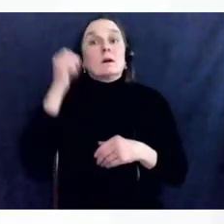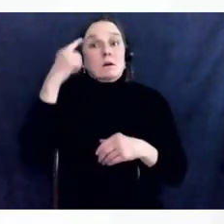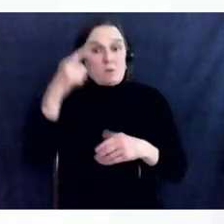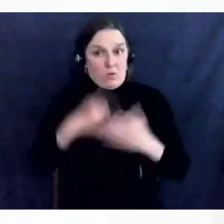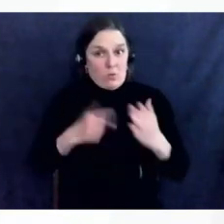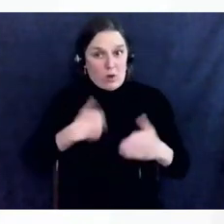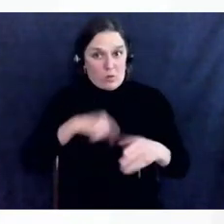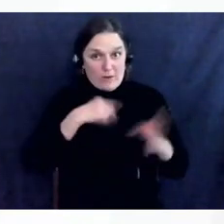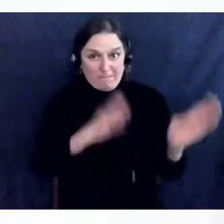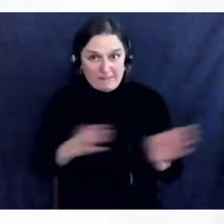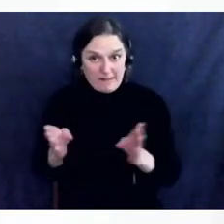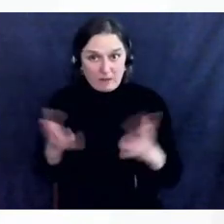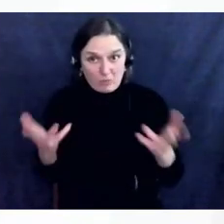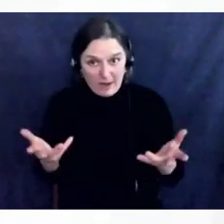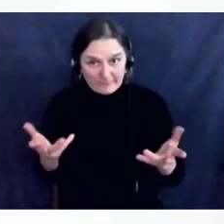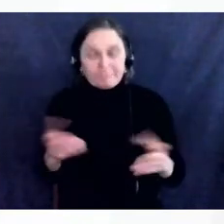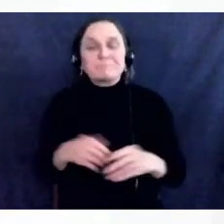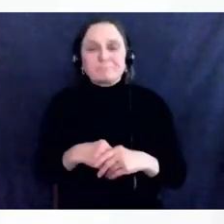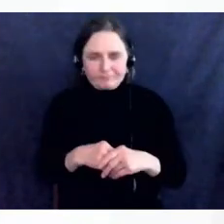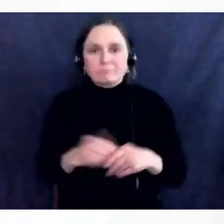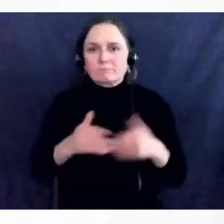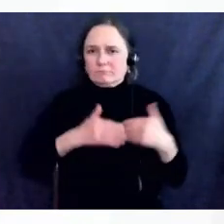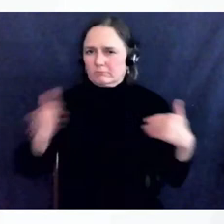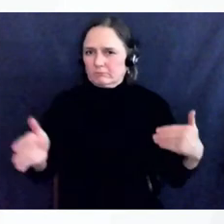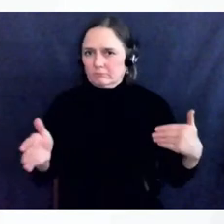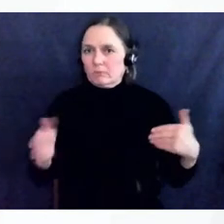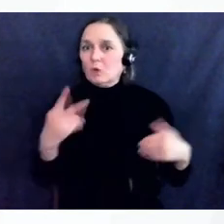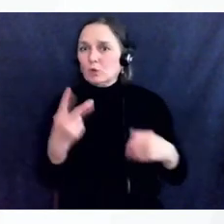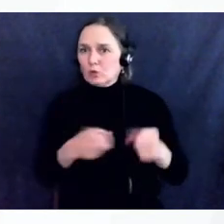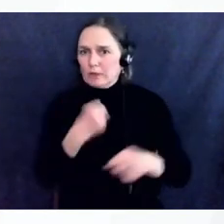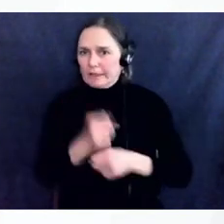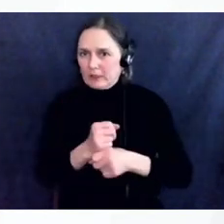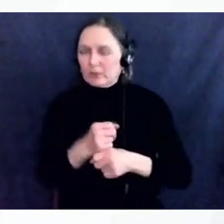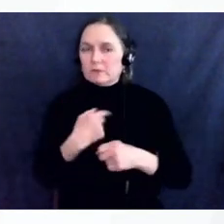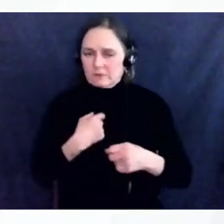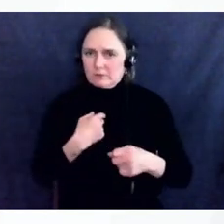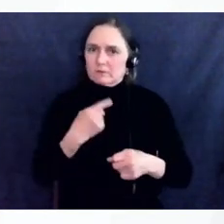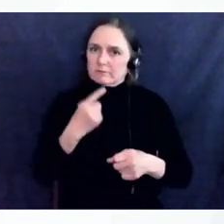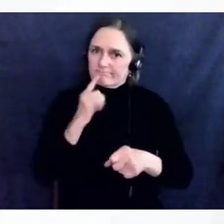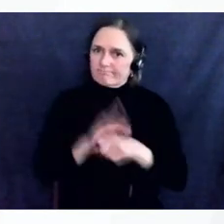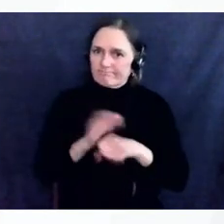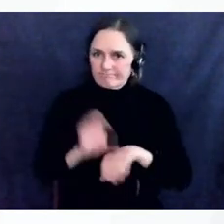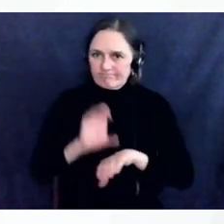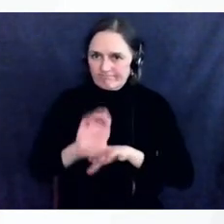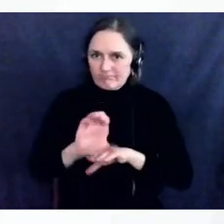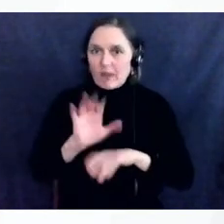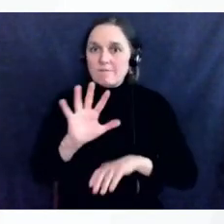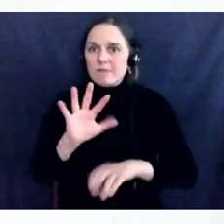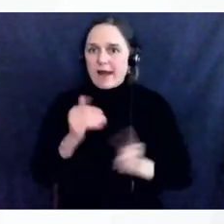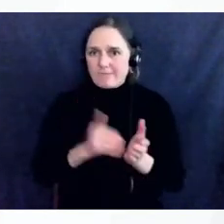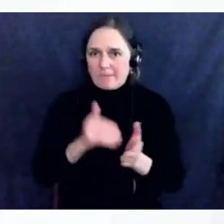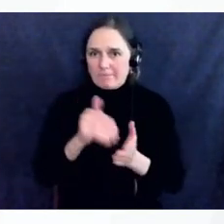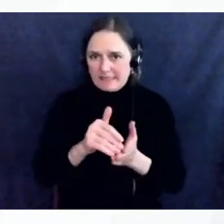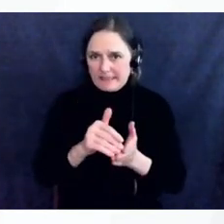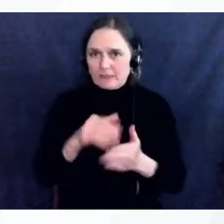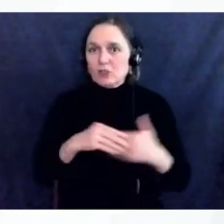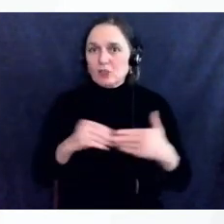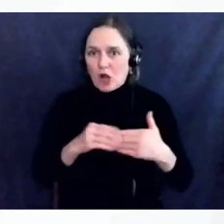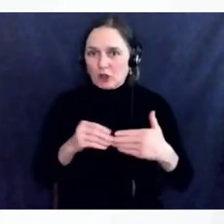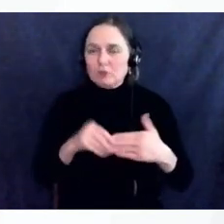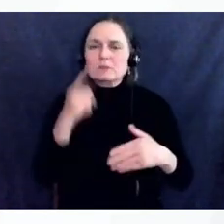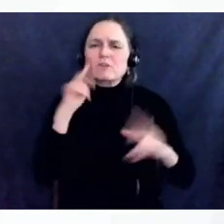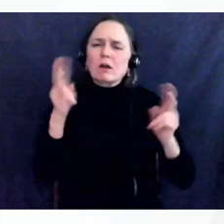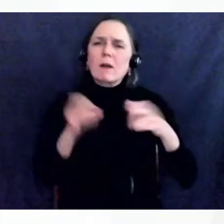$5 million in bridge funding to help us support the recruitment of